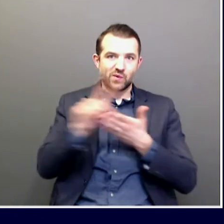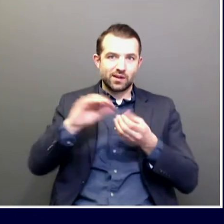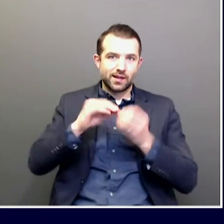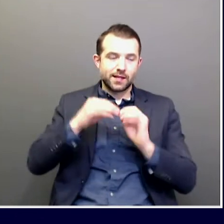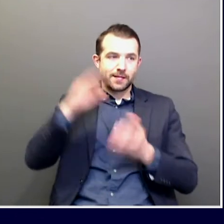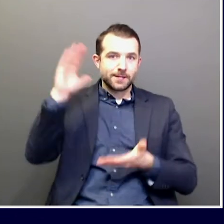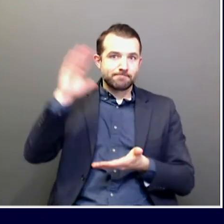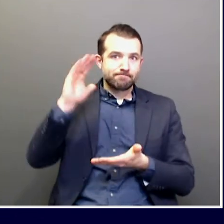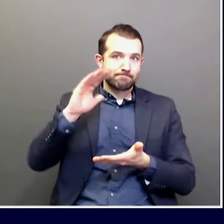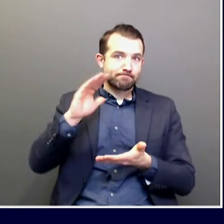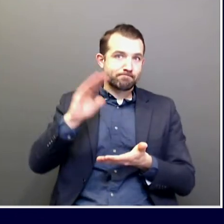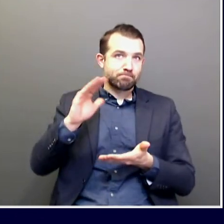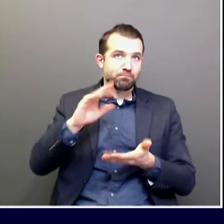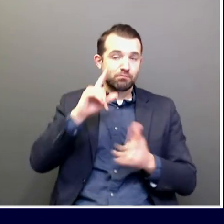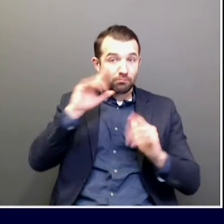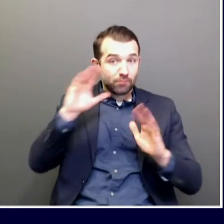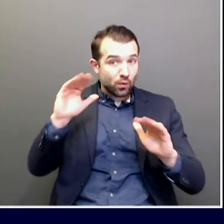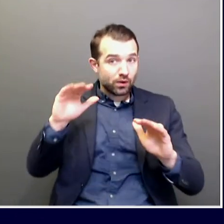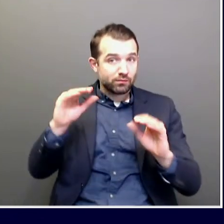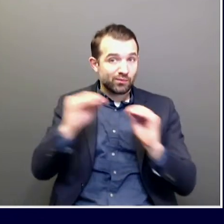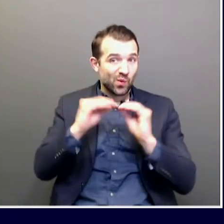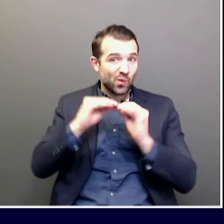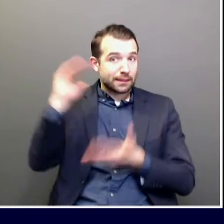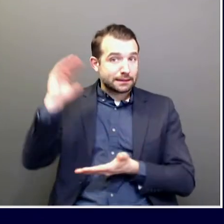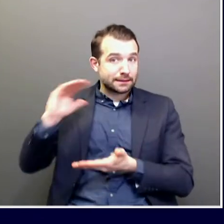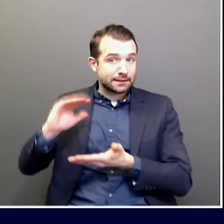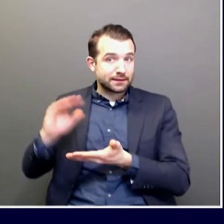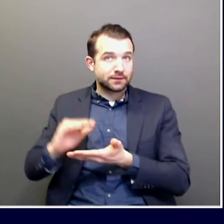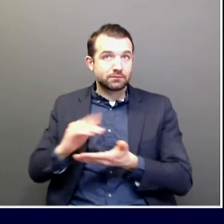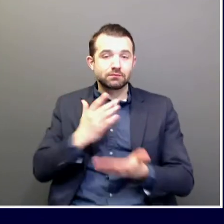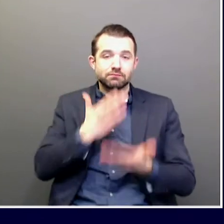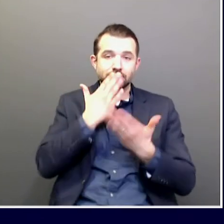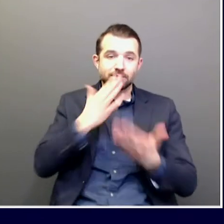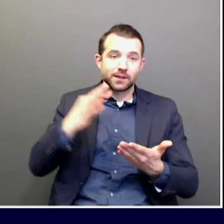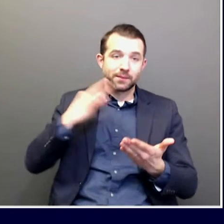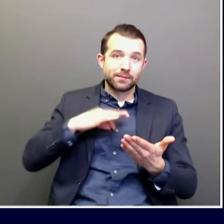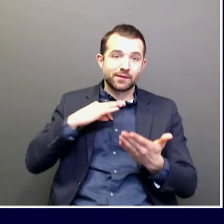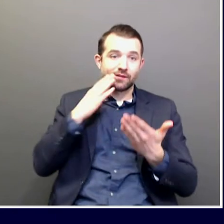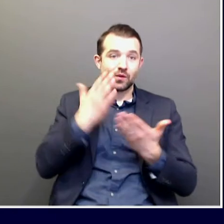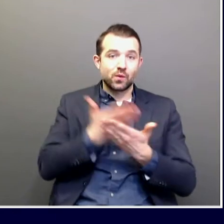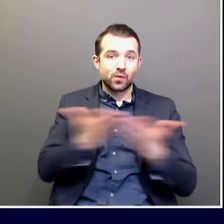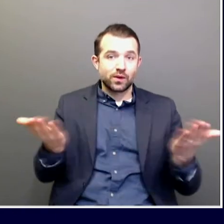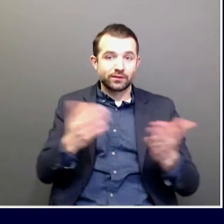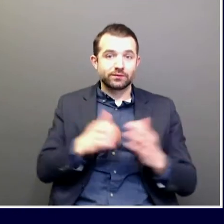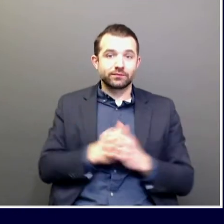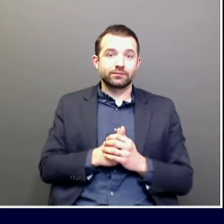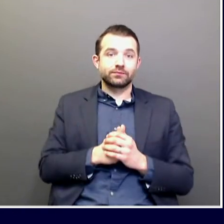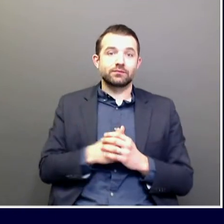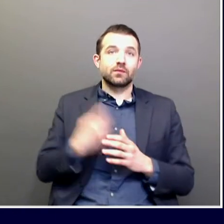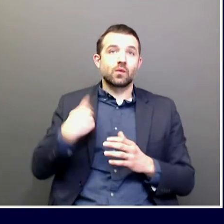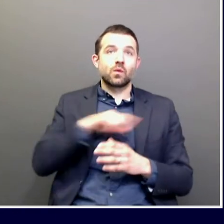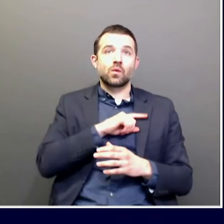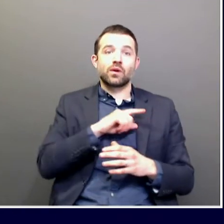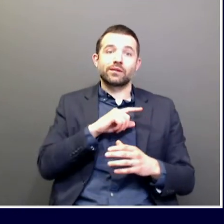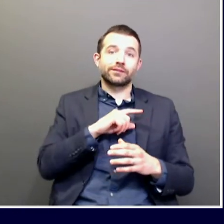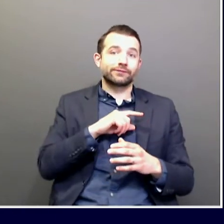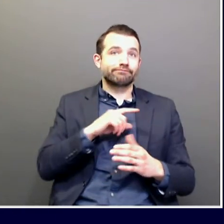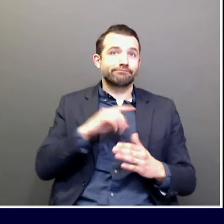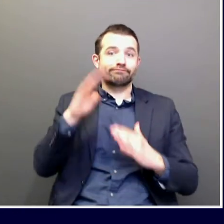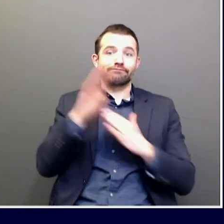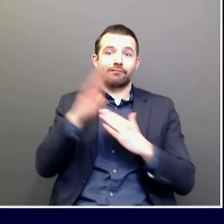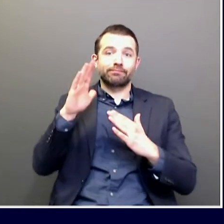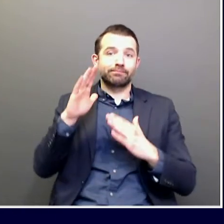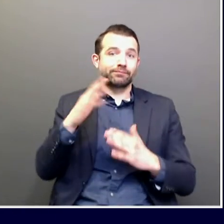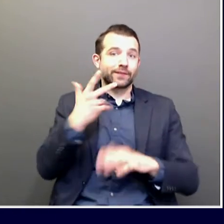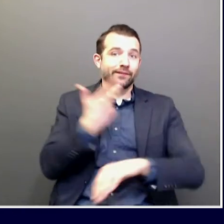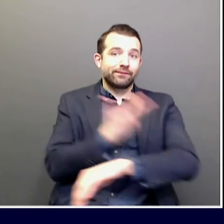schools, employers, and residents who work together for this outcome, as well as the leadership from Governor Mills and Director Shah. So thank you